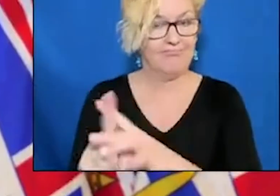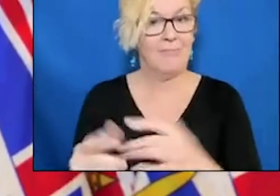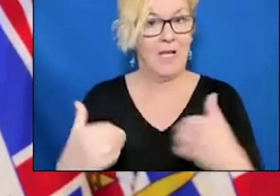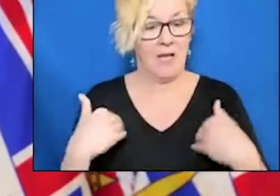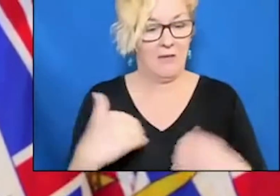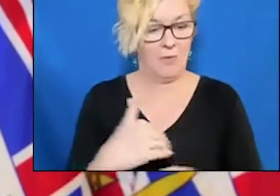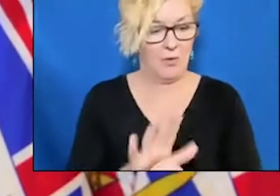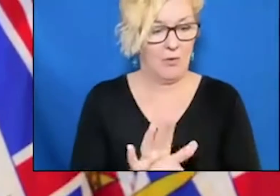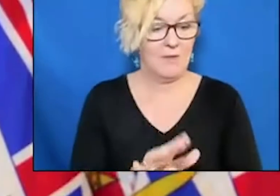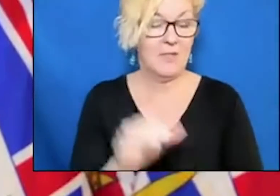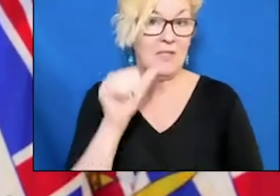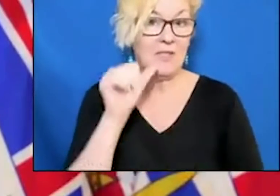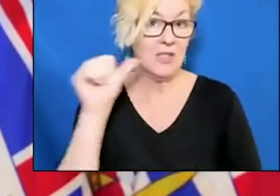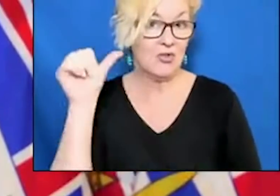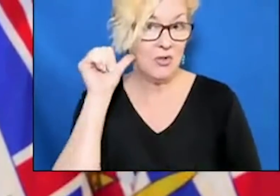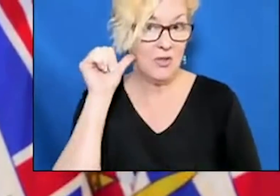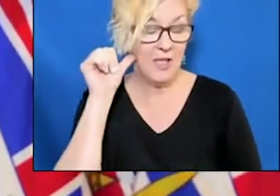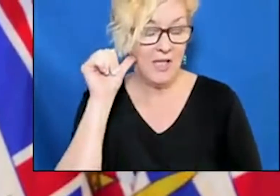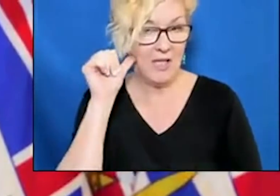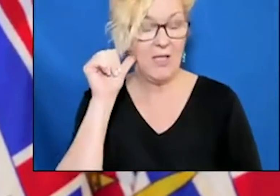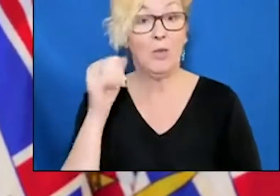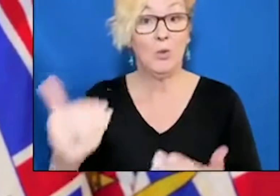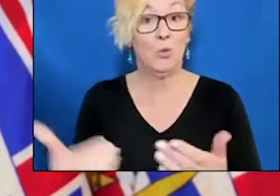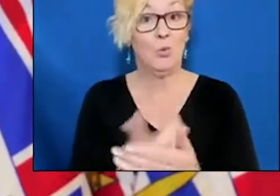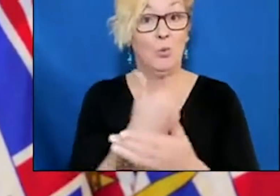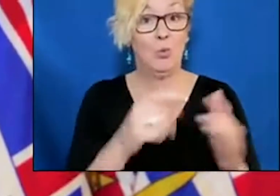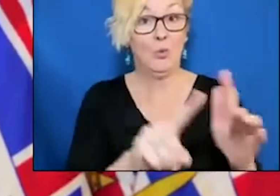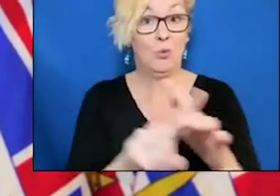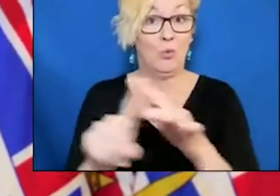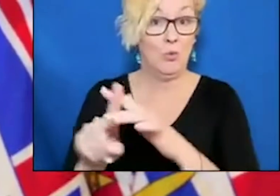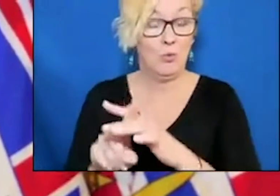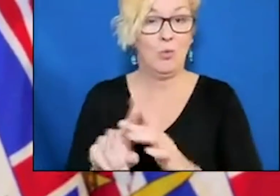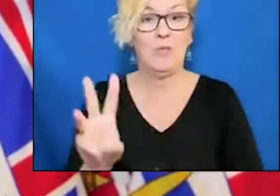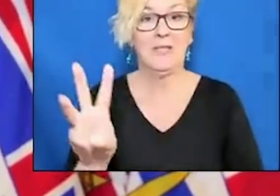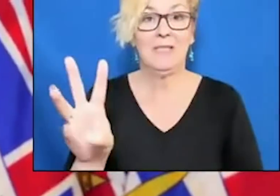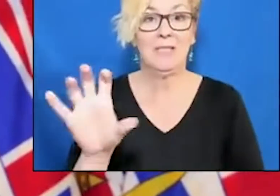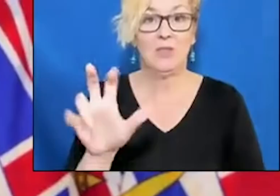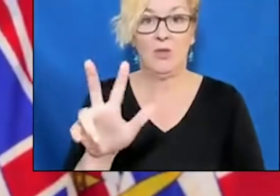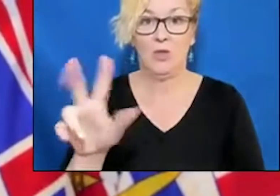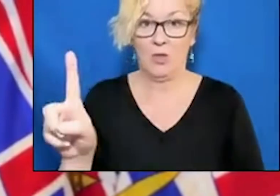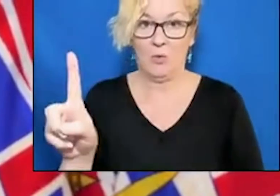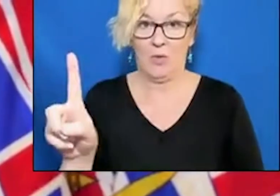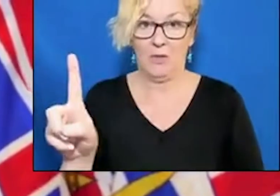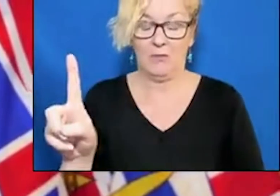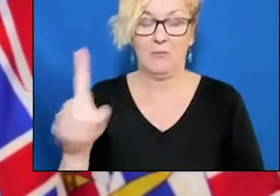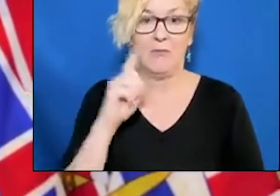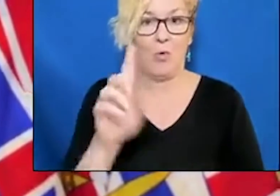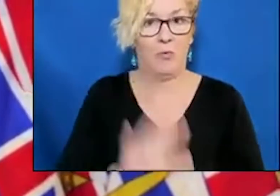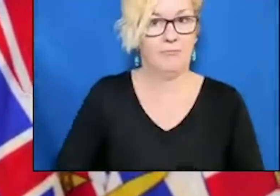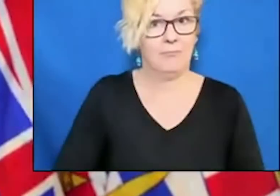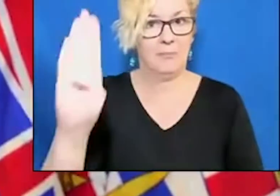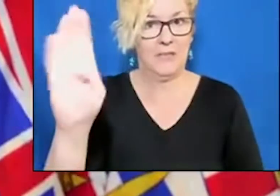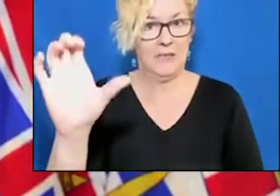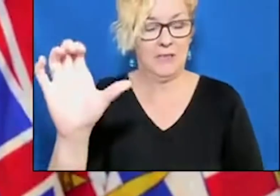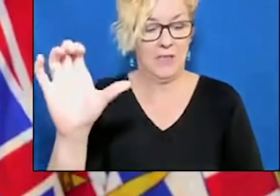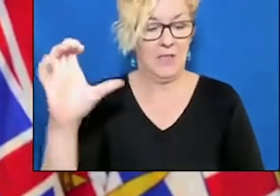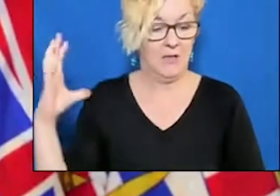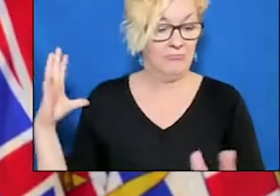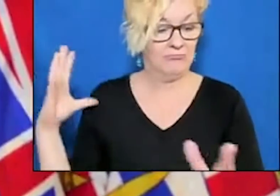and then from yesterday to today another 631 people. This is